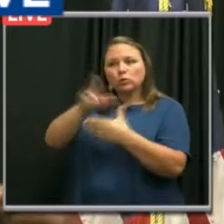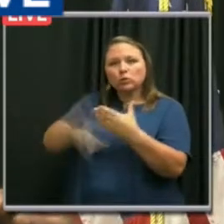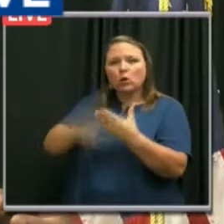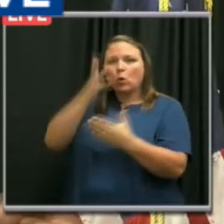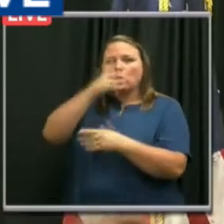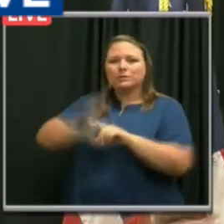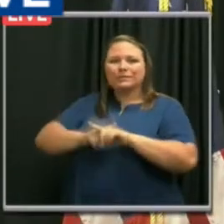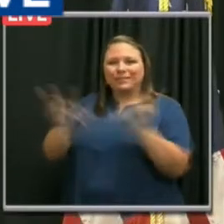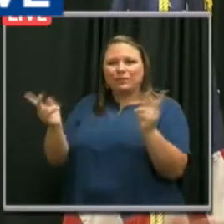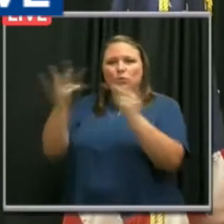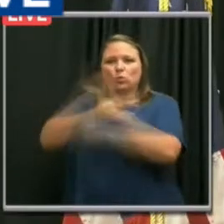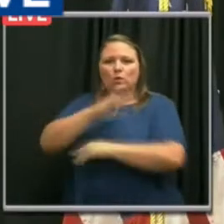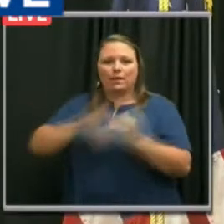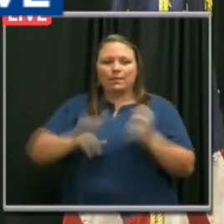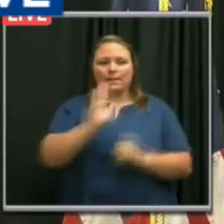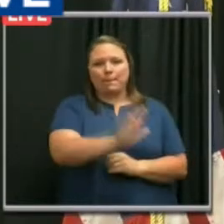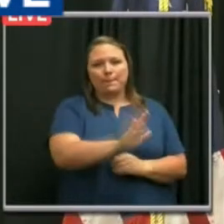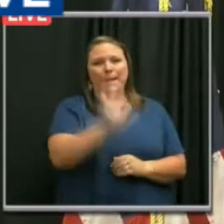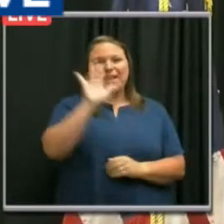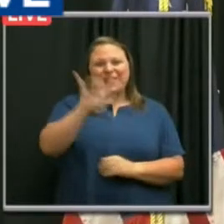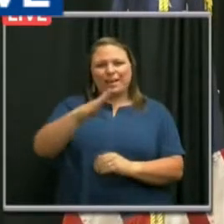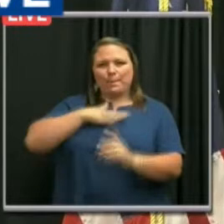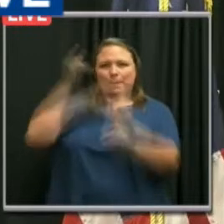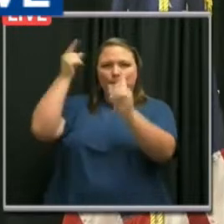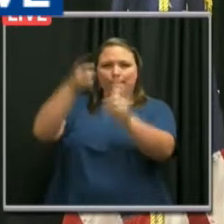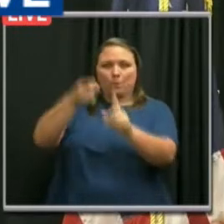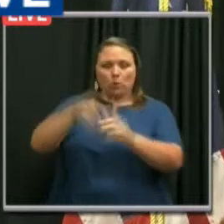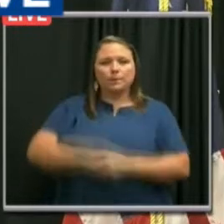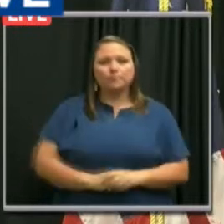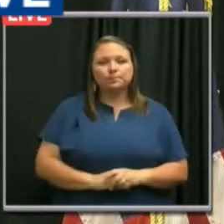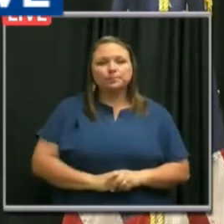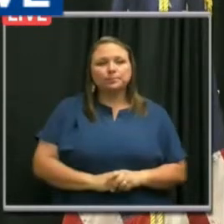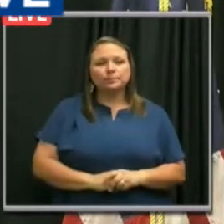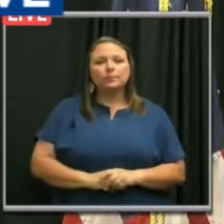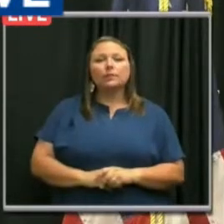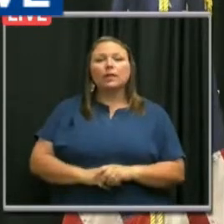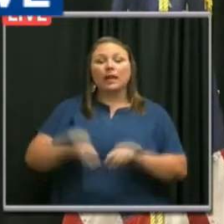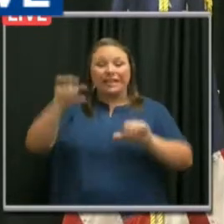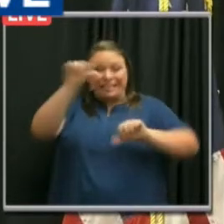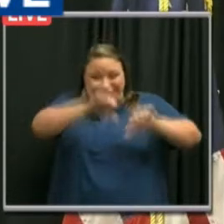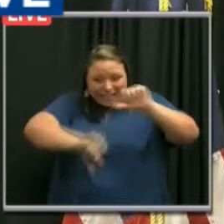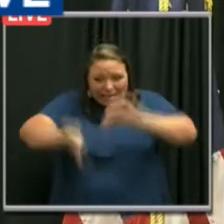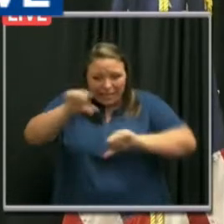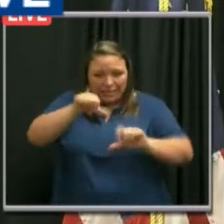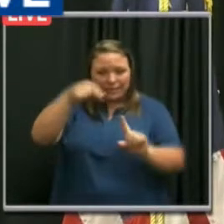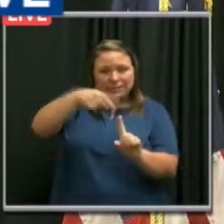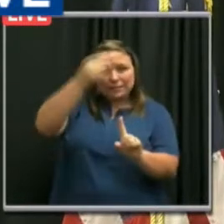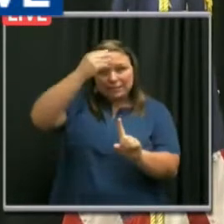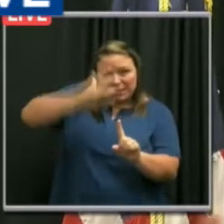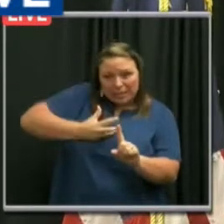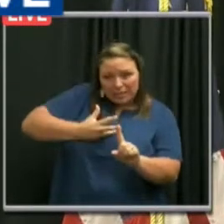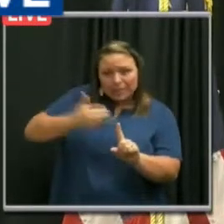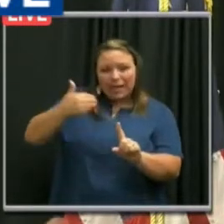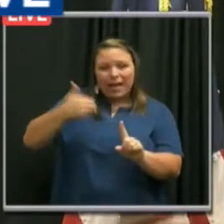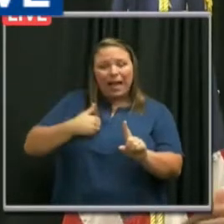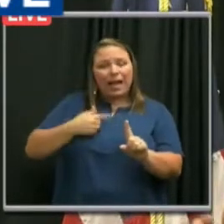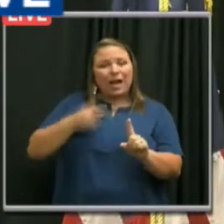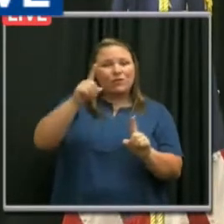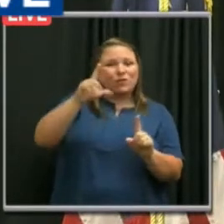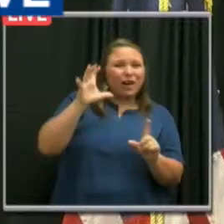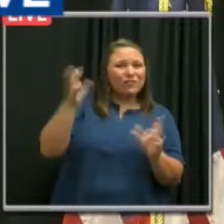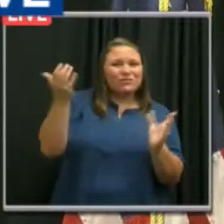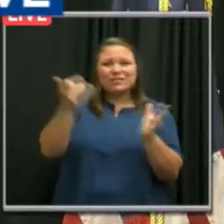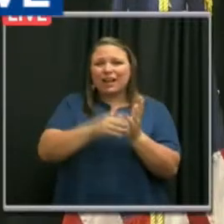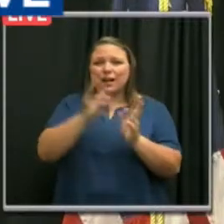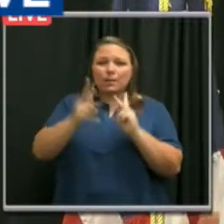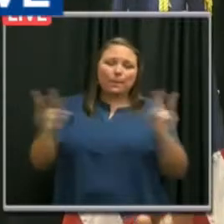have. That's the point that I'm making. That the science tells me that when you have hundreds, thousands of